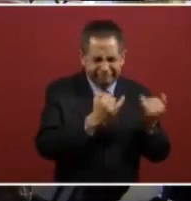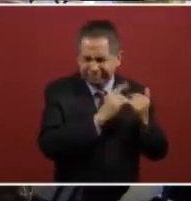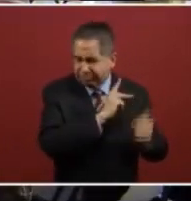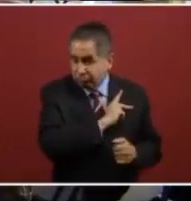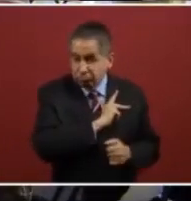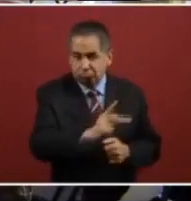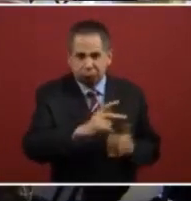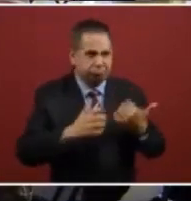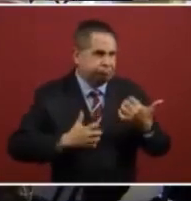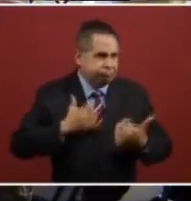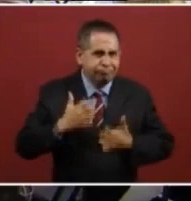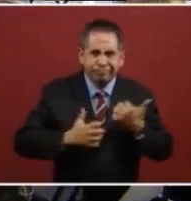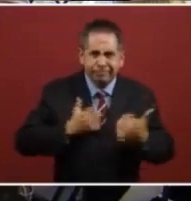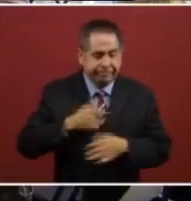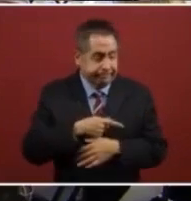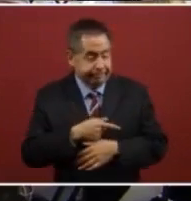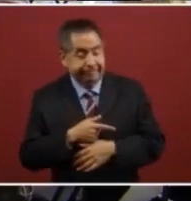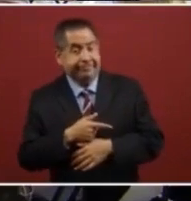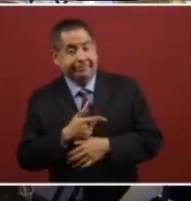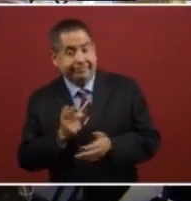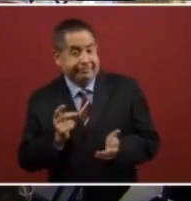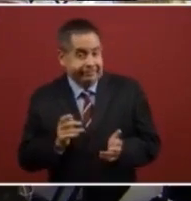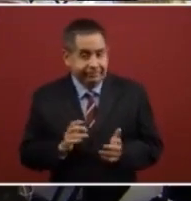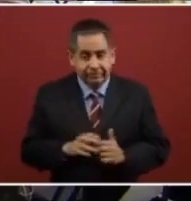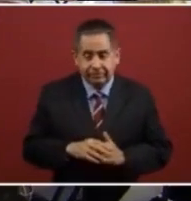respect evenly across the board.